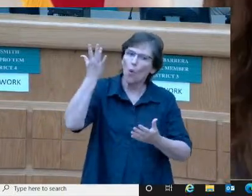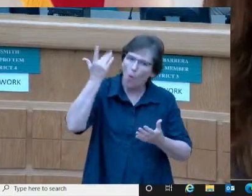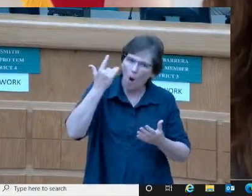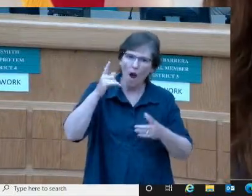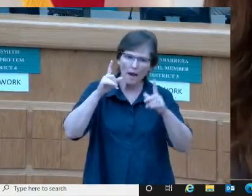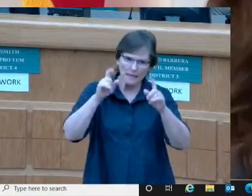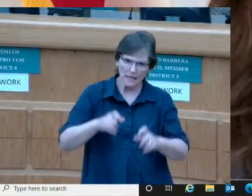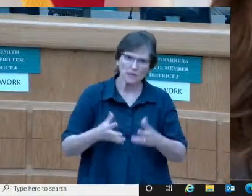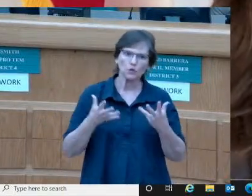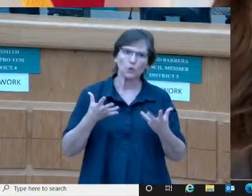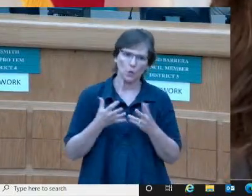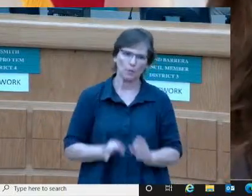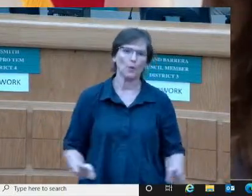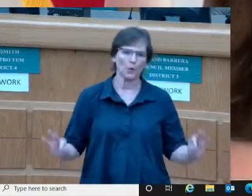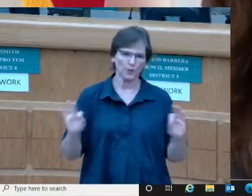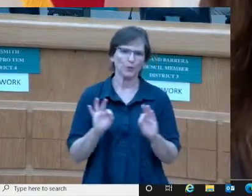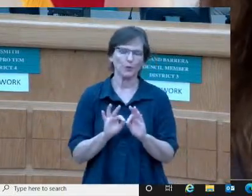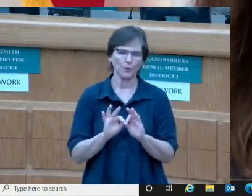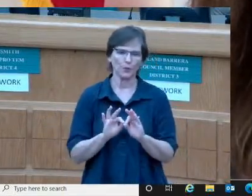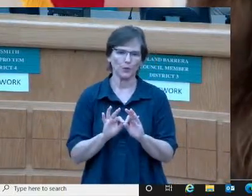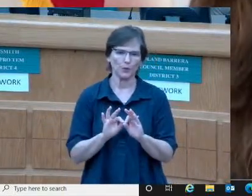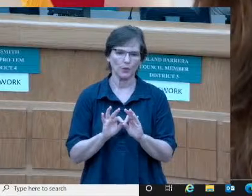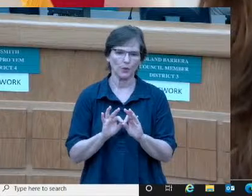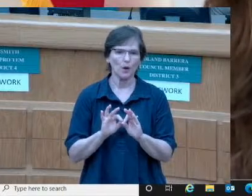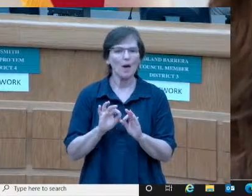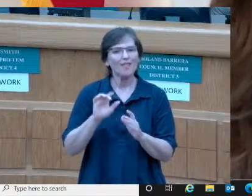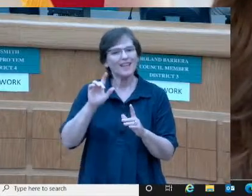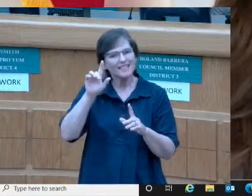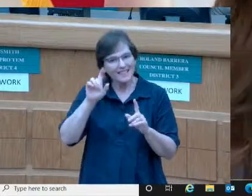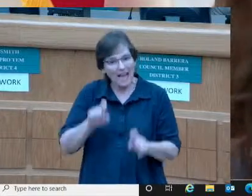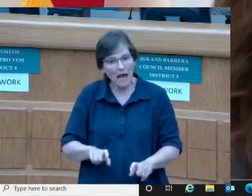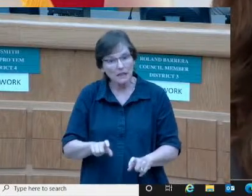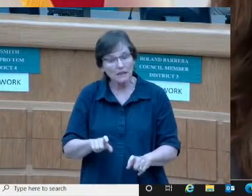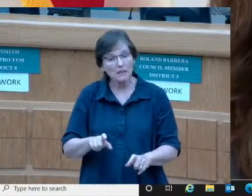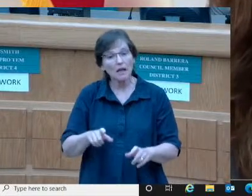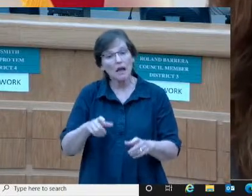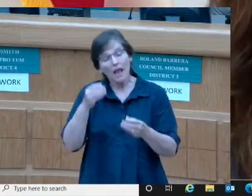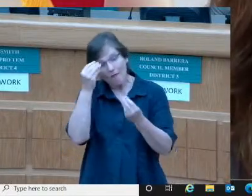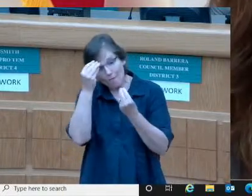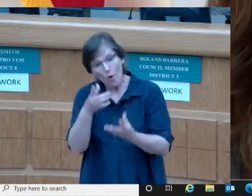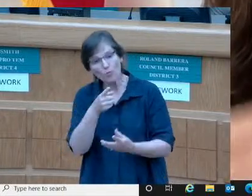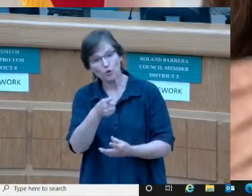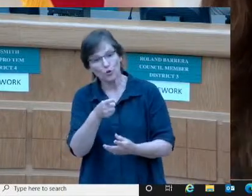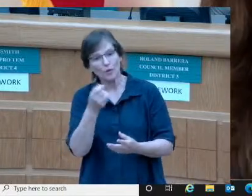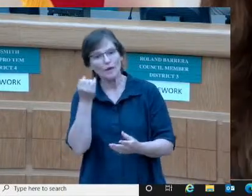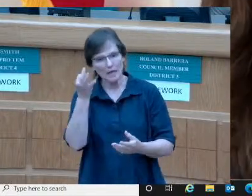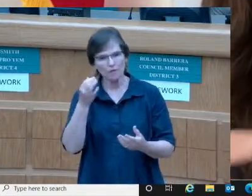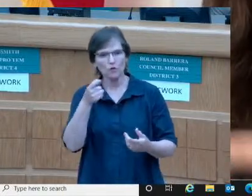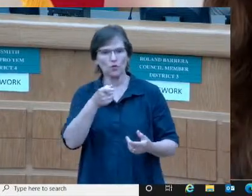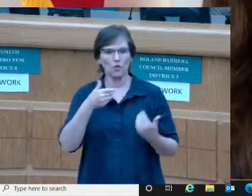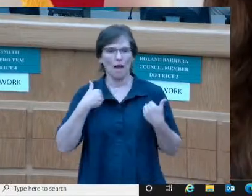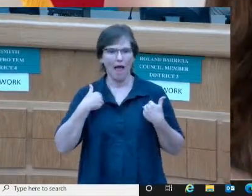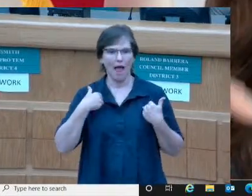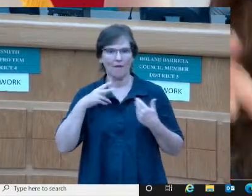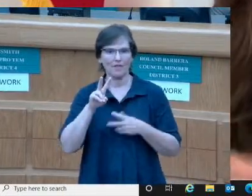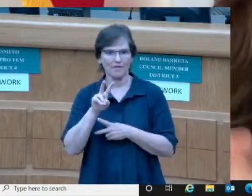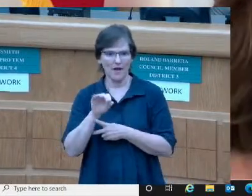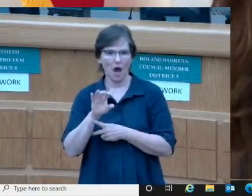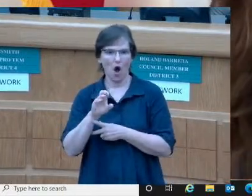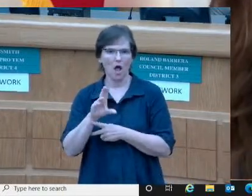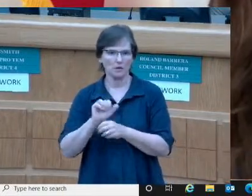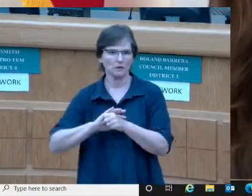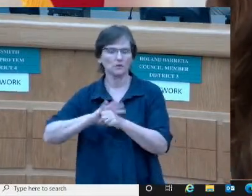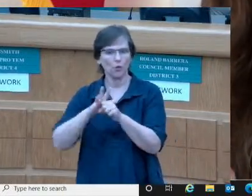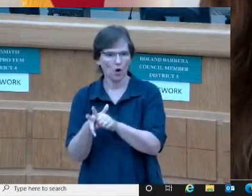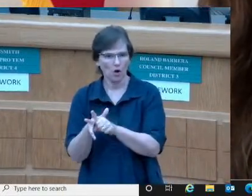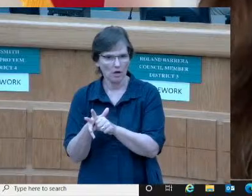Testing lets you know whether or not you have the virus, right? And testing lets the United States and Texas and this